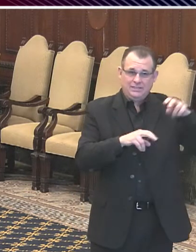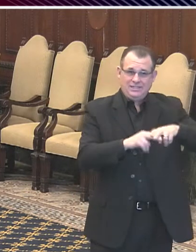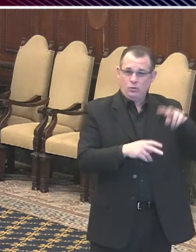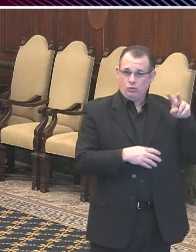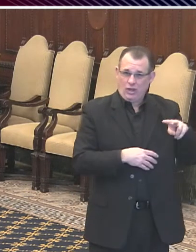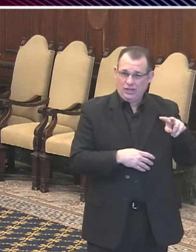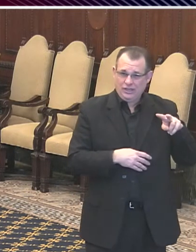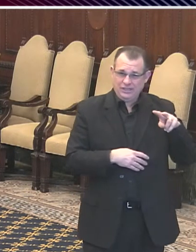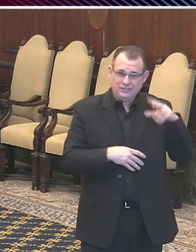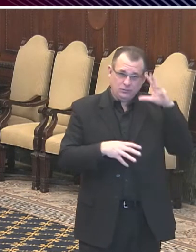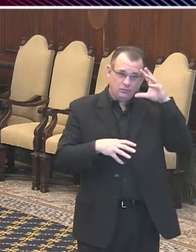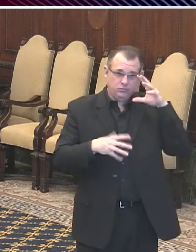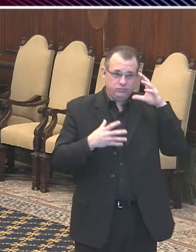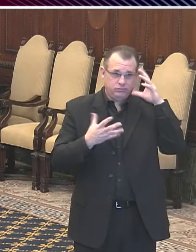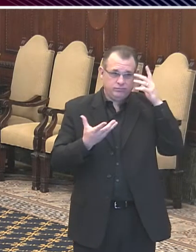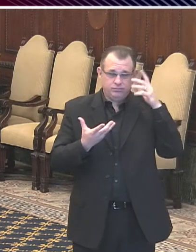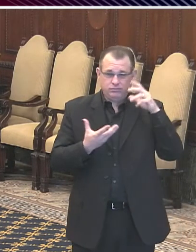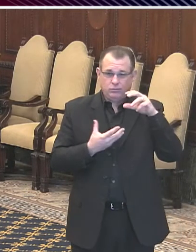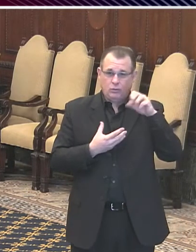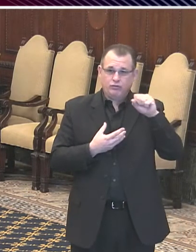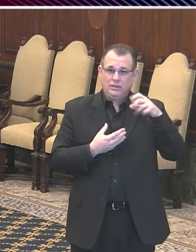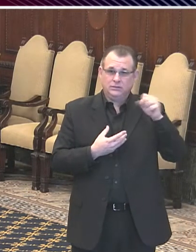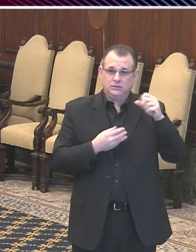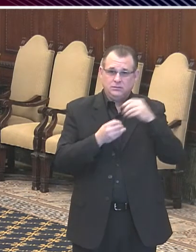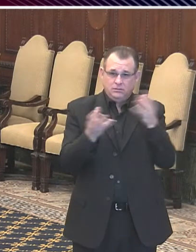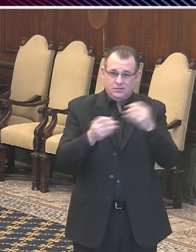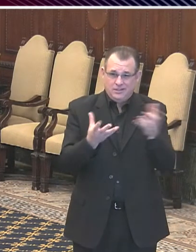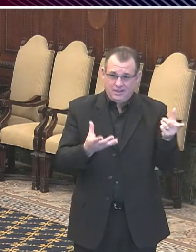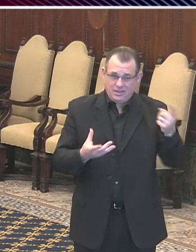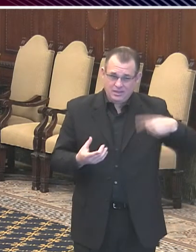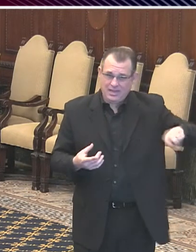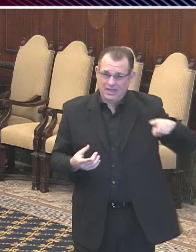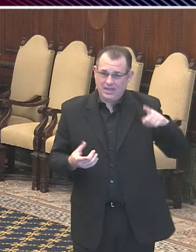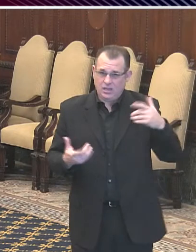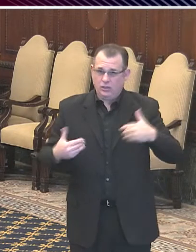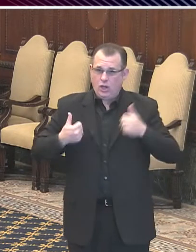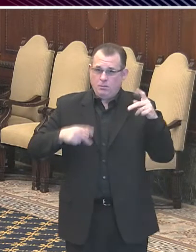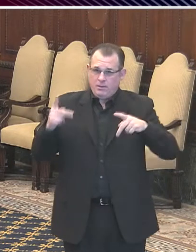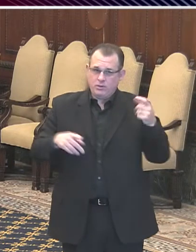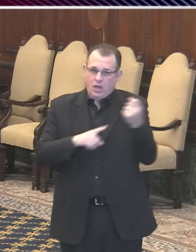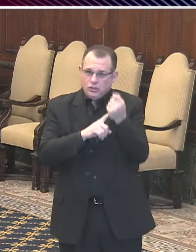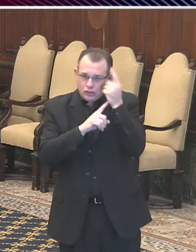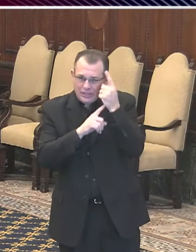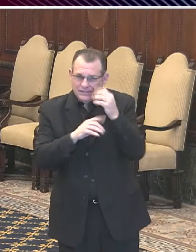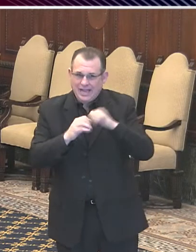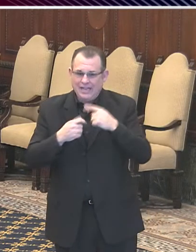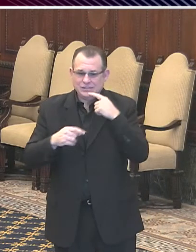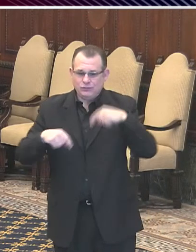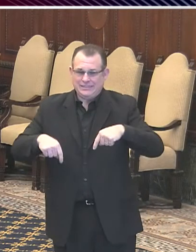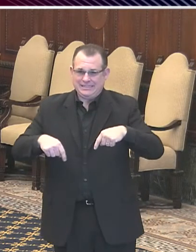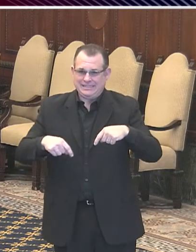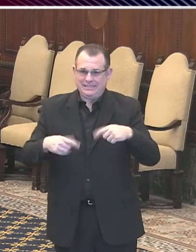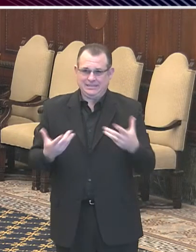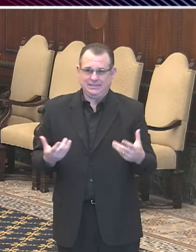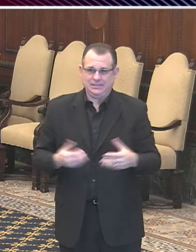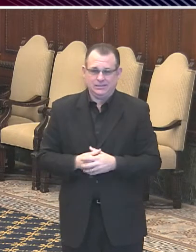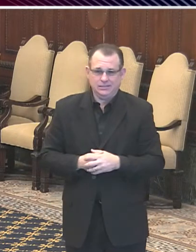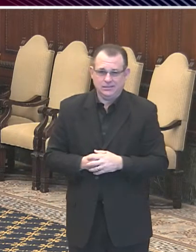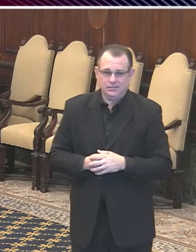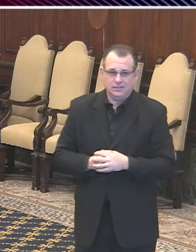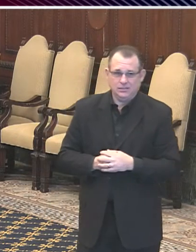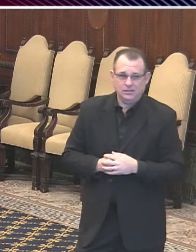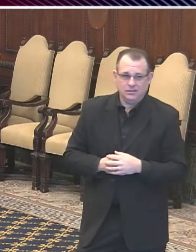in contact with them, make sure they understand how serious this issue is. Is there a date that or a limit